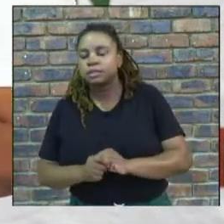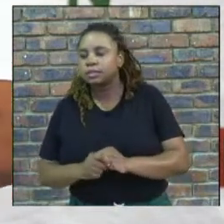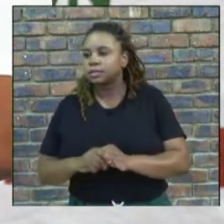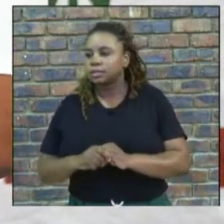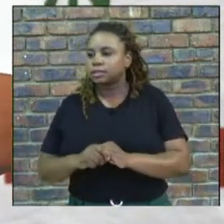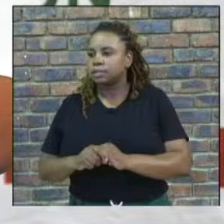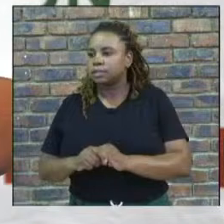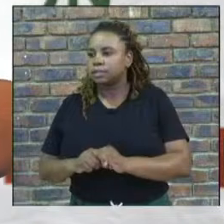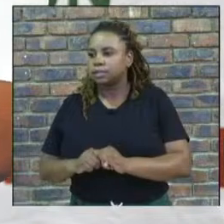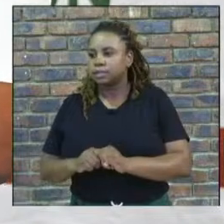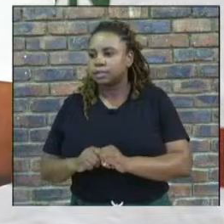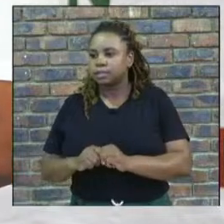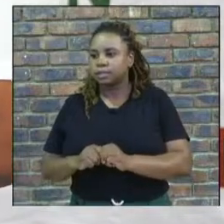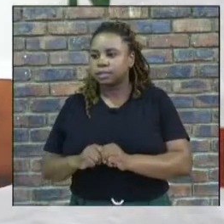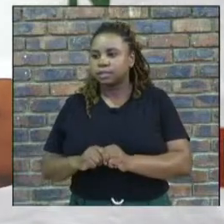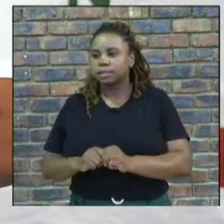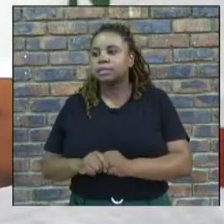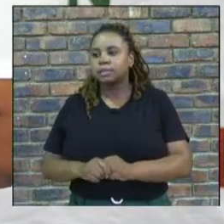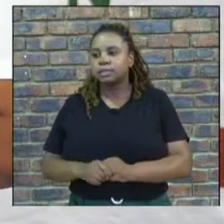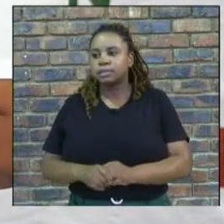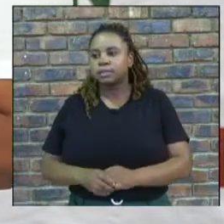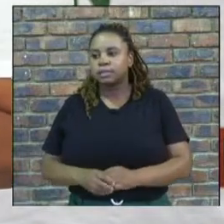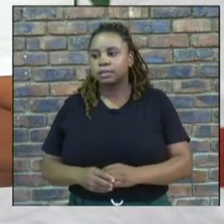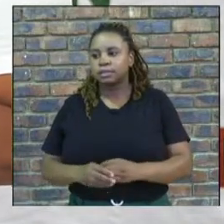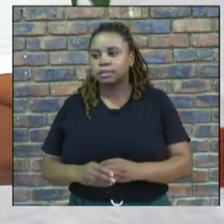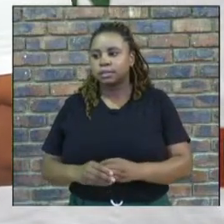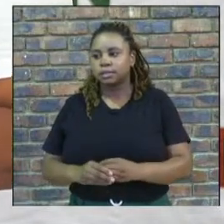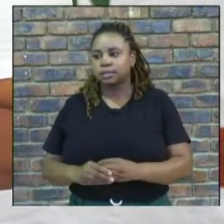dira byang. Ra le boganta tel tswala.